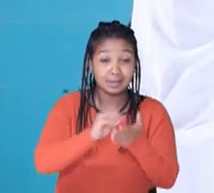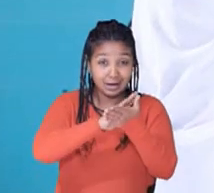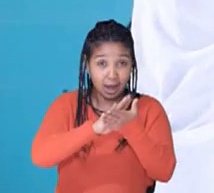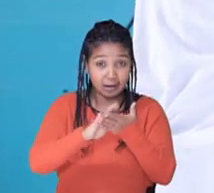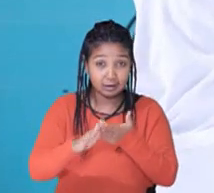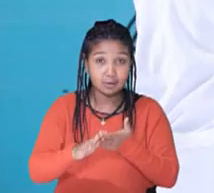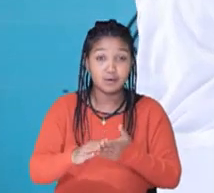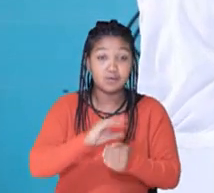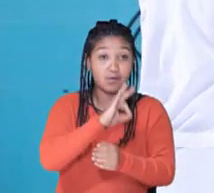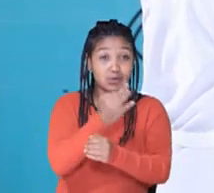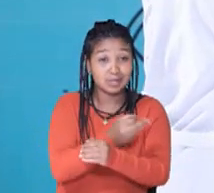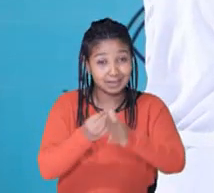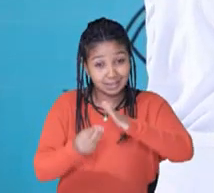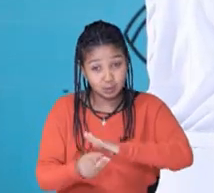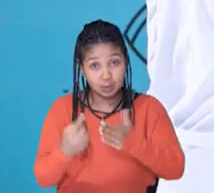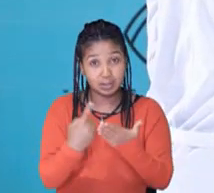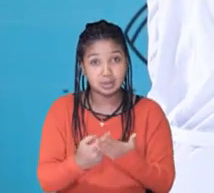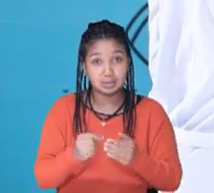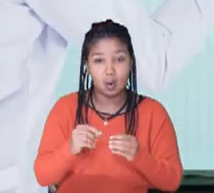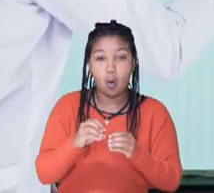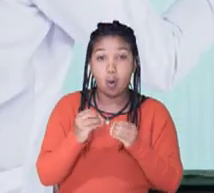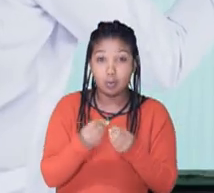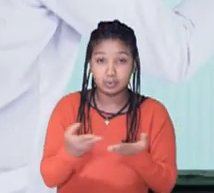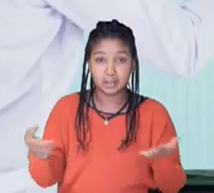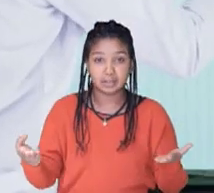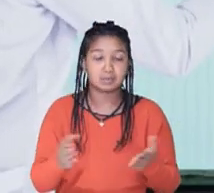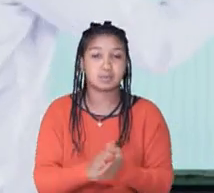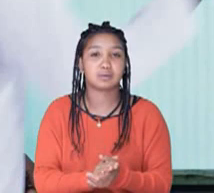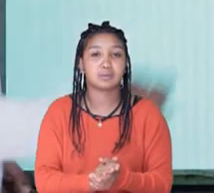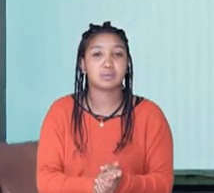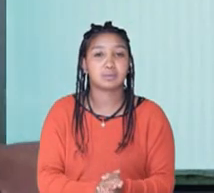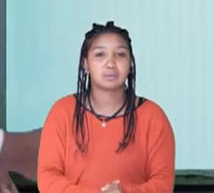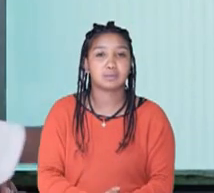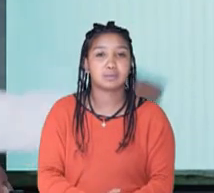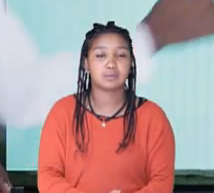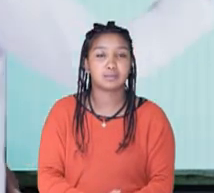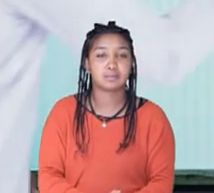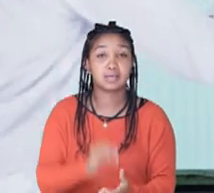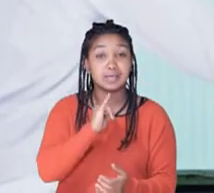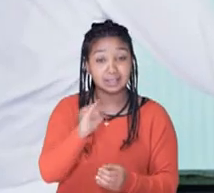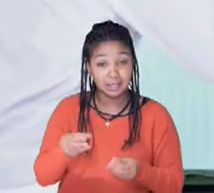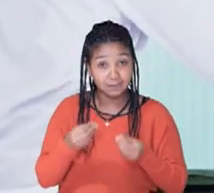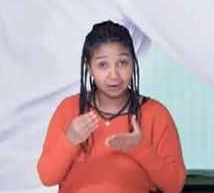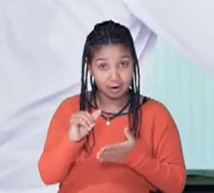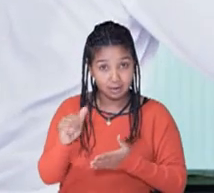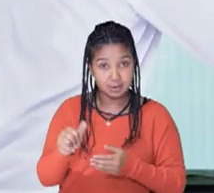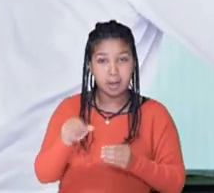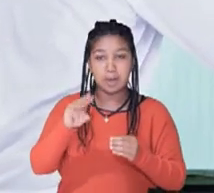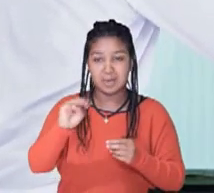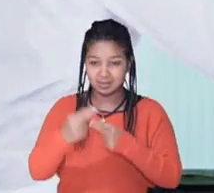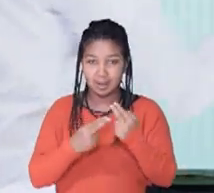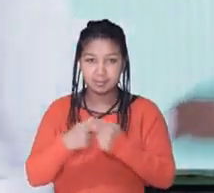net force exerted on this object, the net force exerted on this object is given as